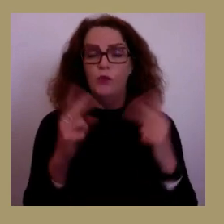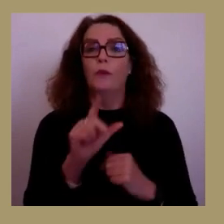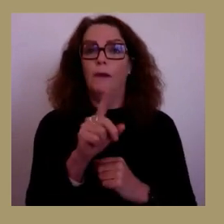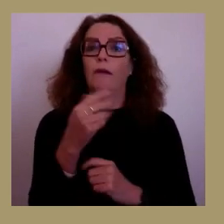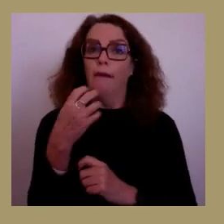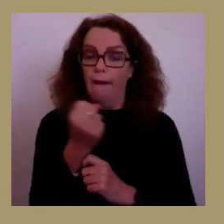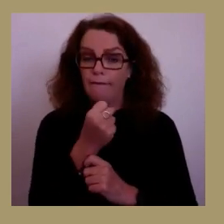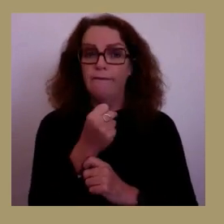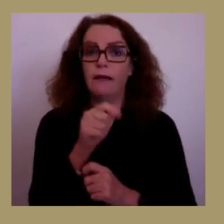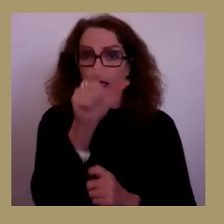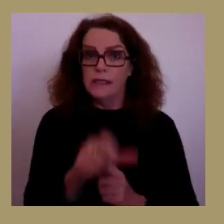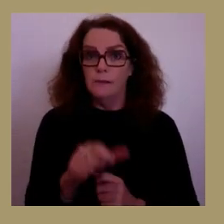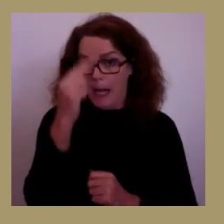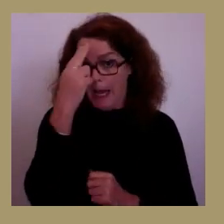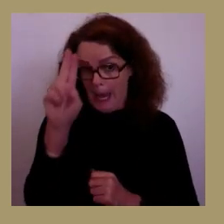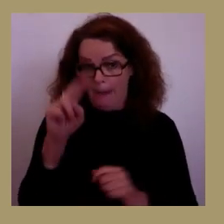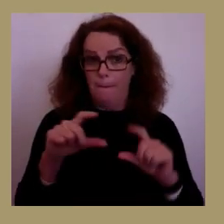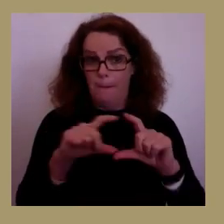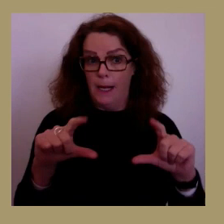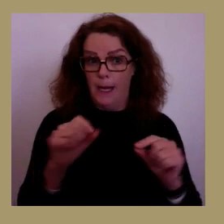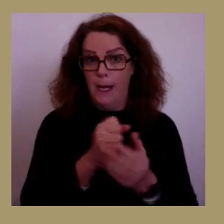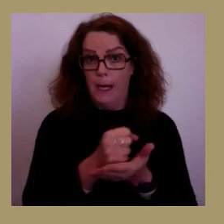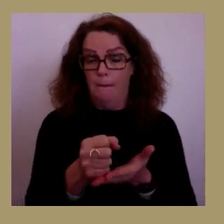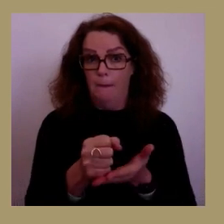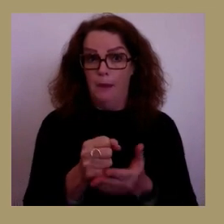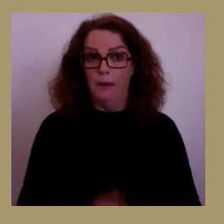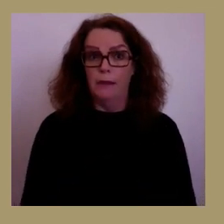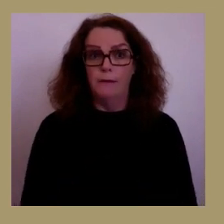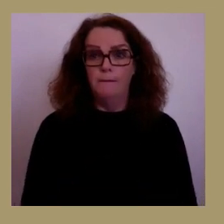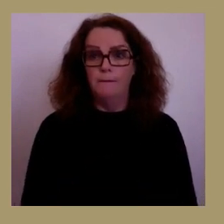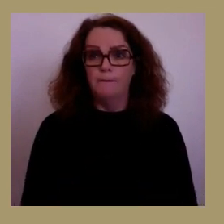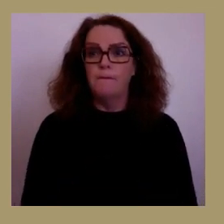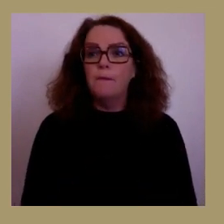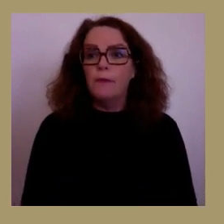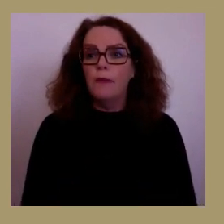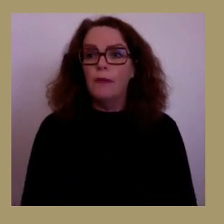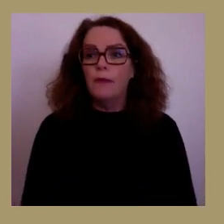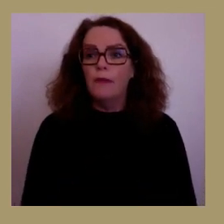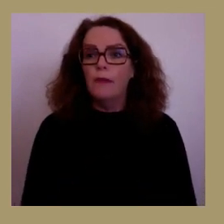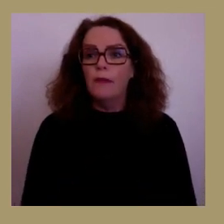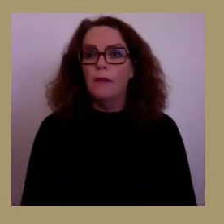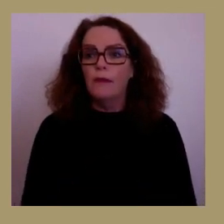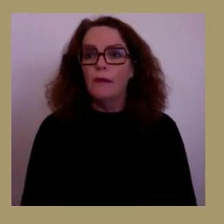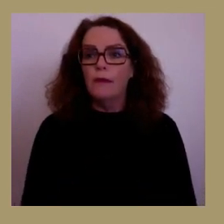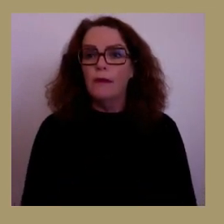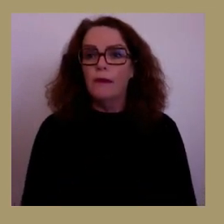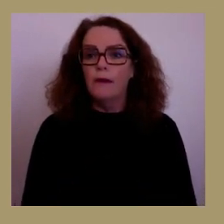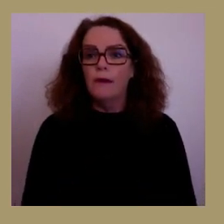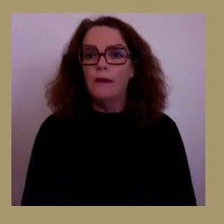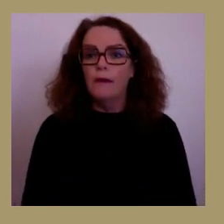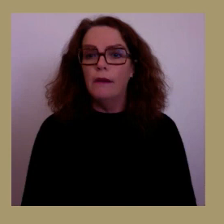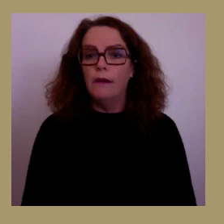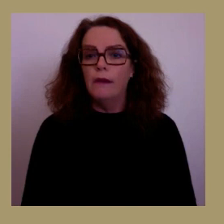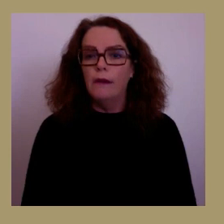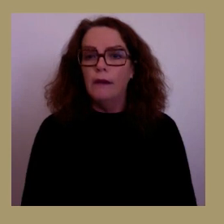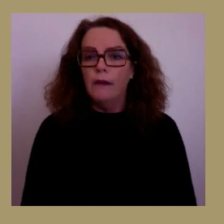card number, which is applicable to their seniors card. But the main, it does also, provide information in regards to this card can actually be carried when